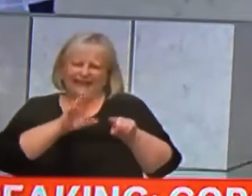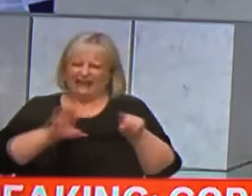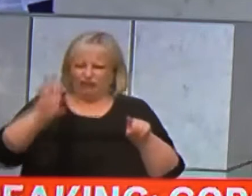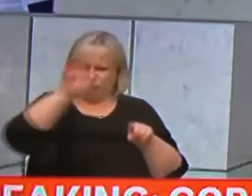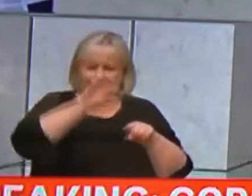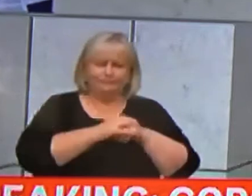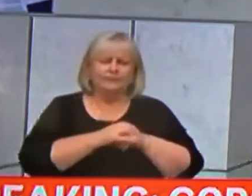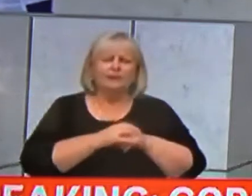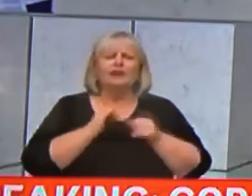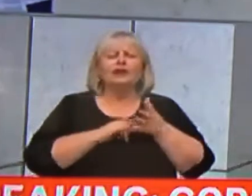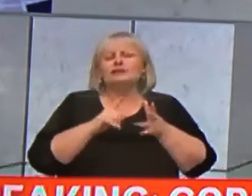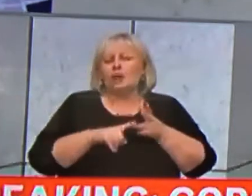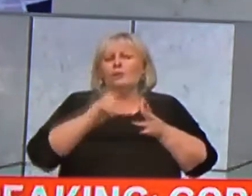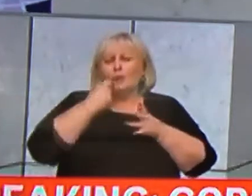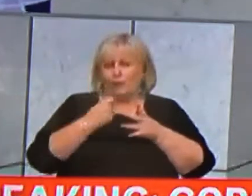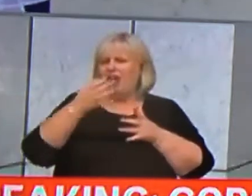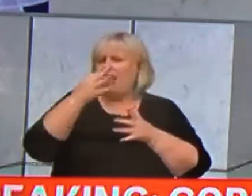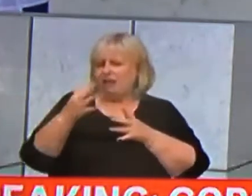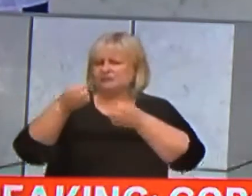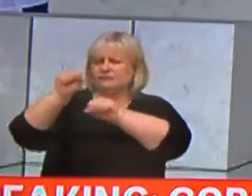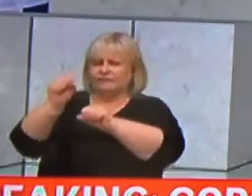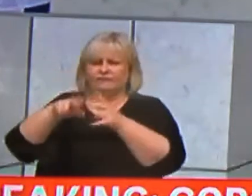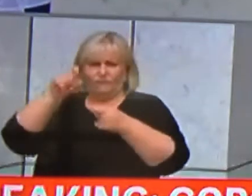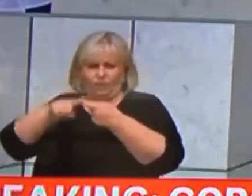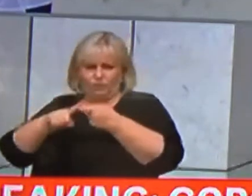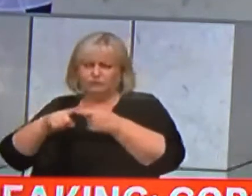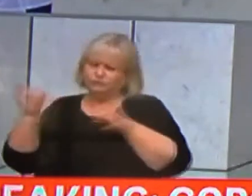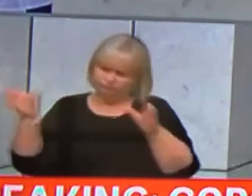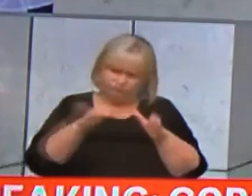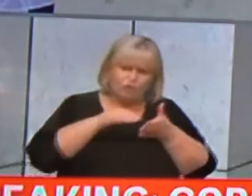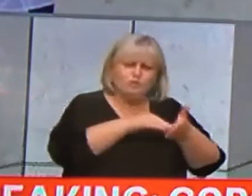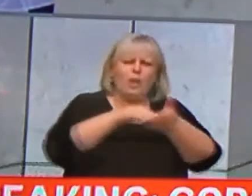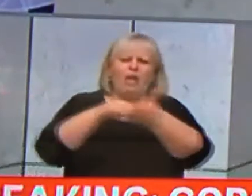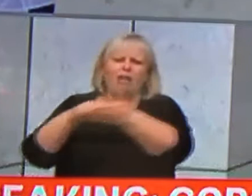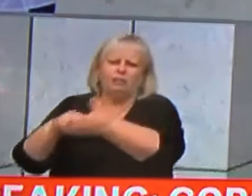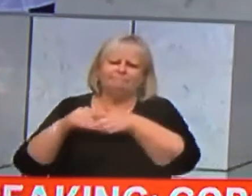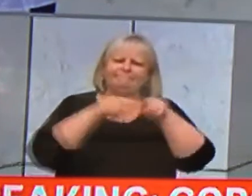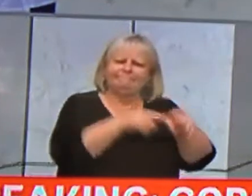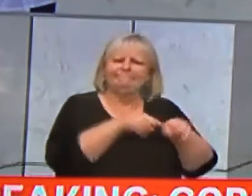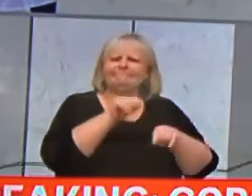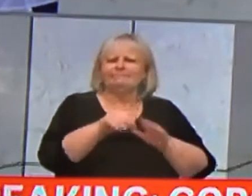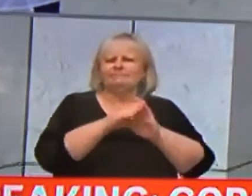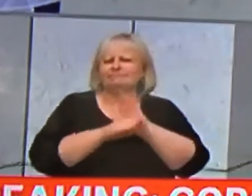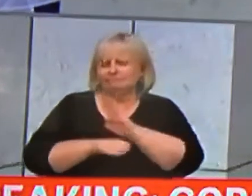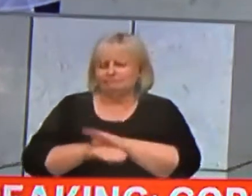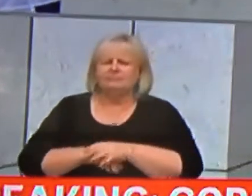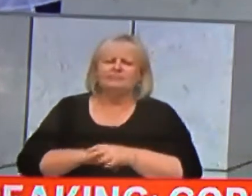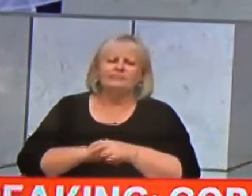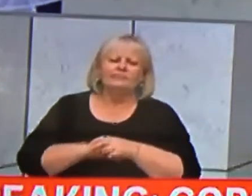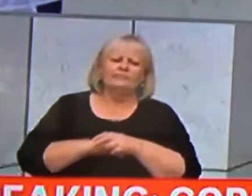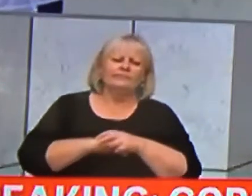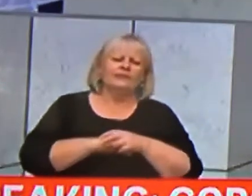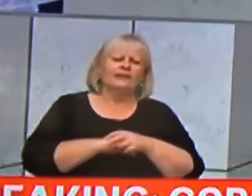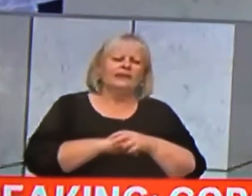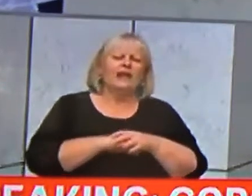so we will be turning out the Defence Forces to support compliance with these new arrangements. It will require